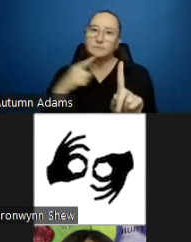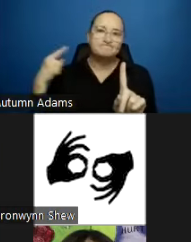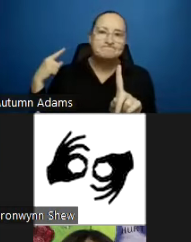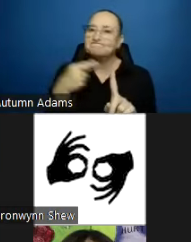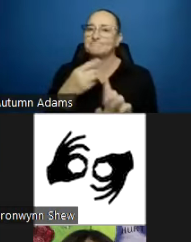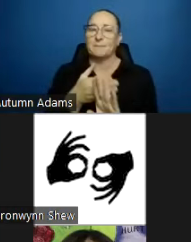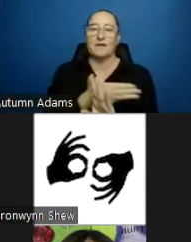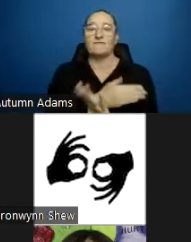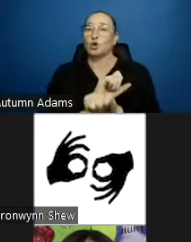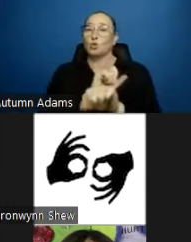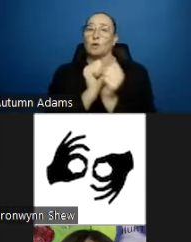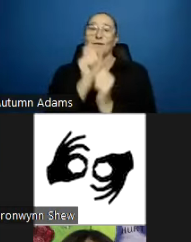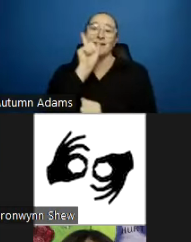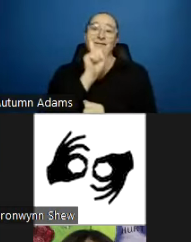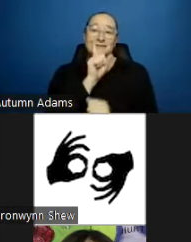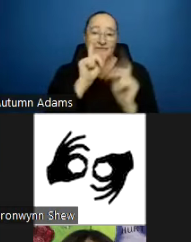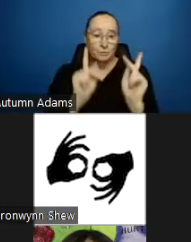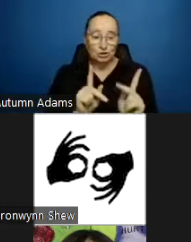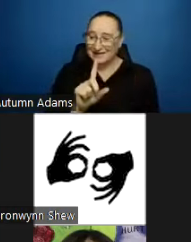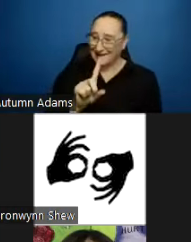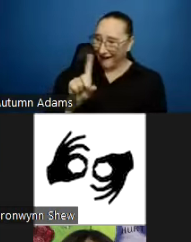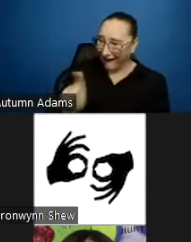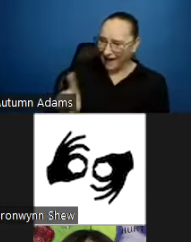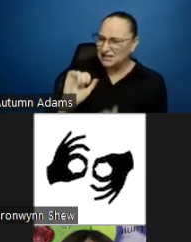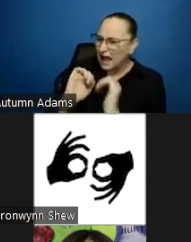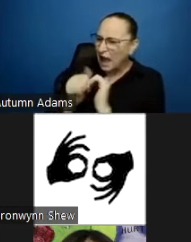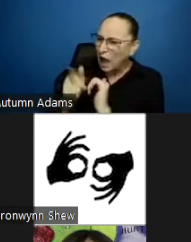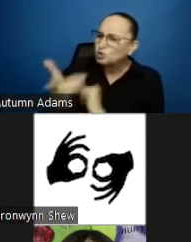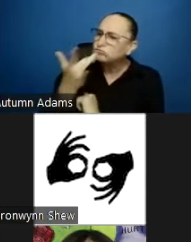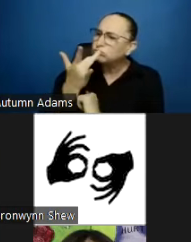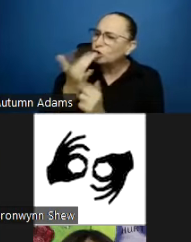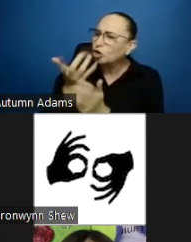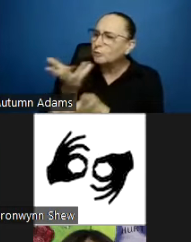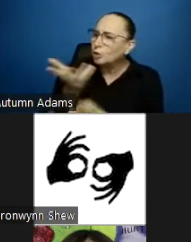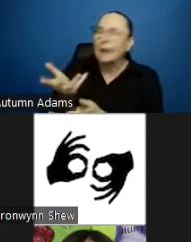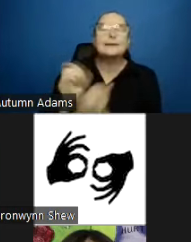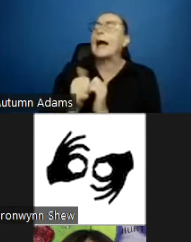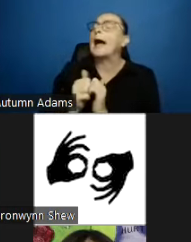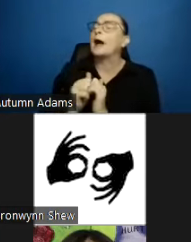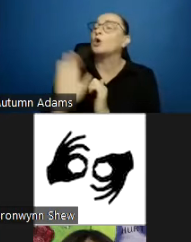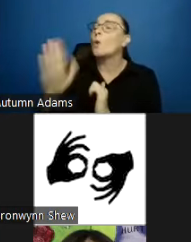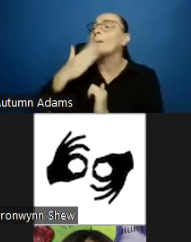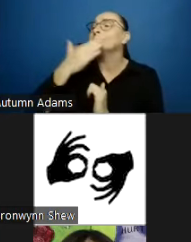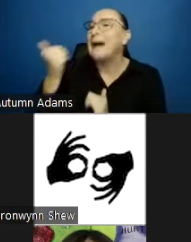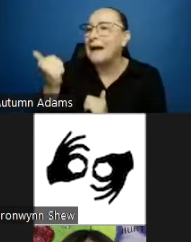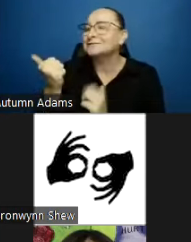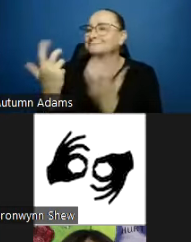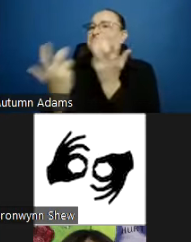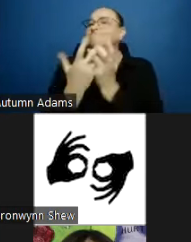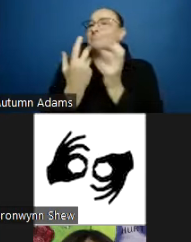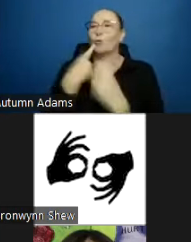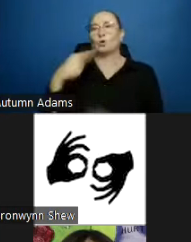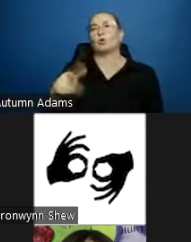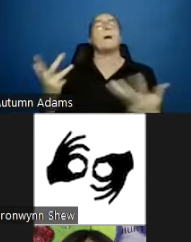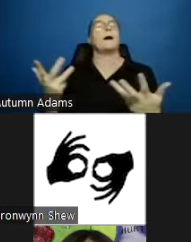with the deaf person is to ask them, how do you prefer to communicate? What's the best way for you? And the